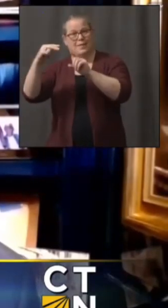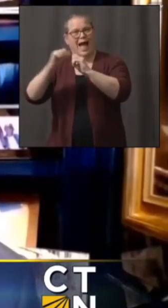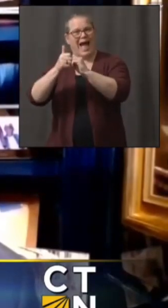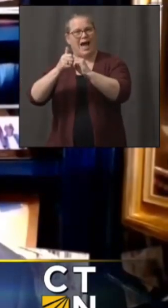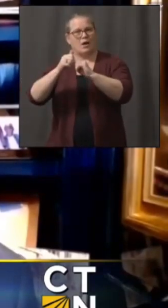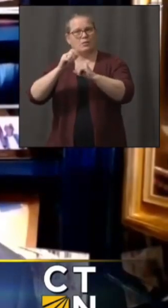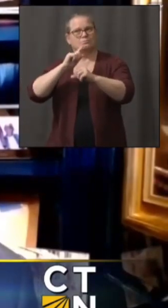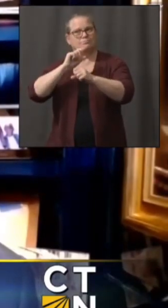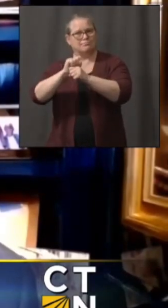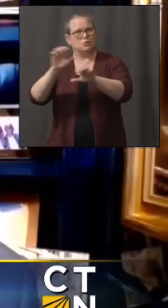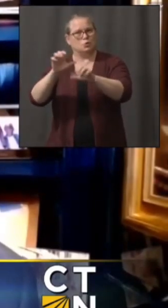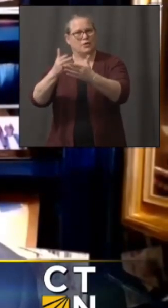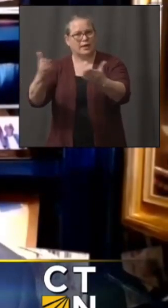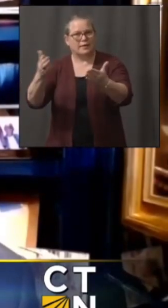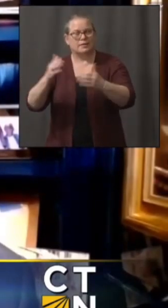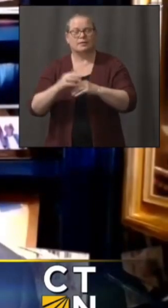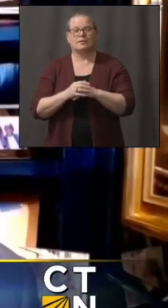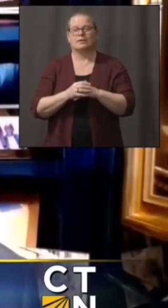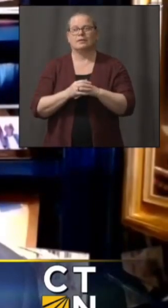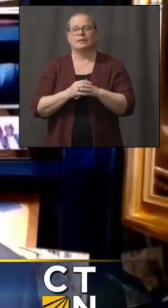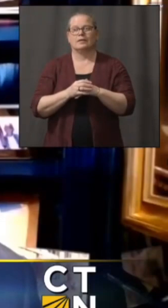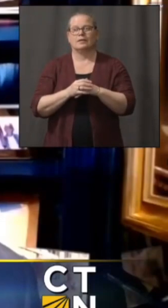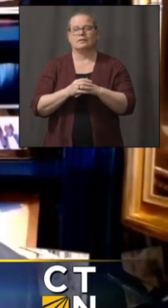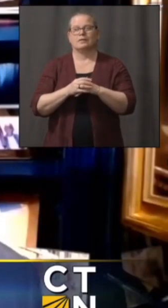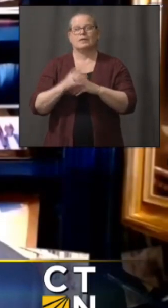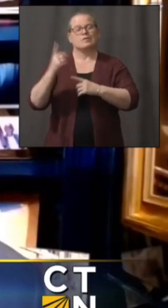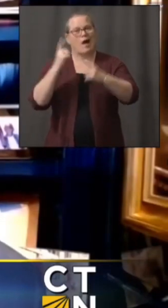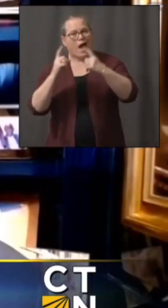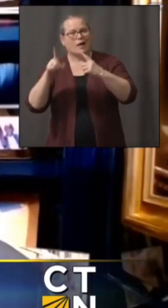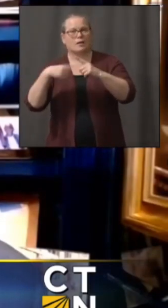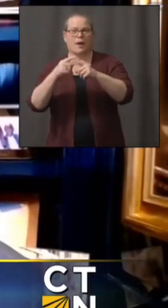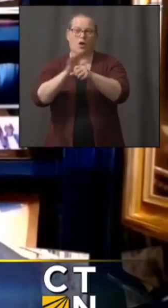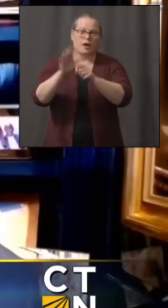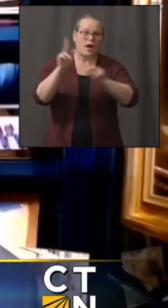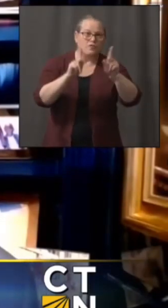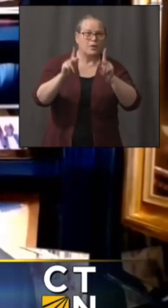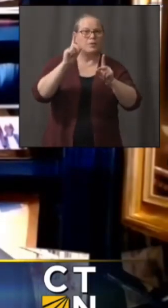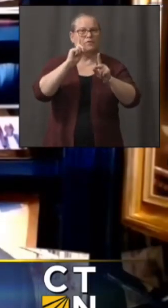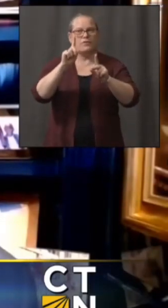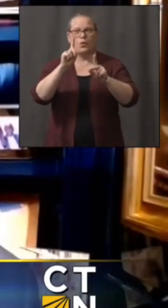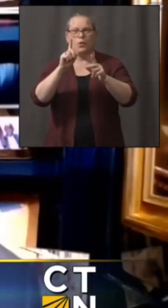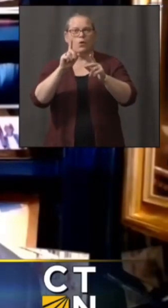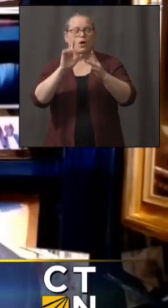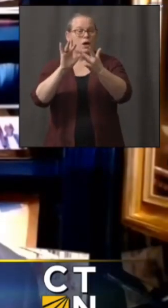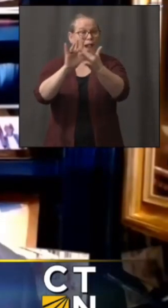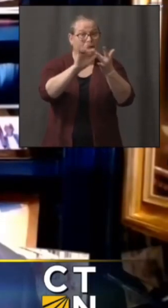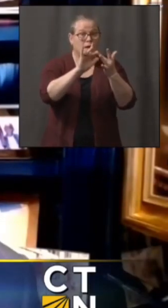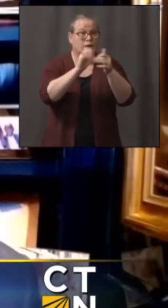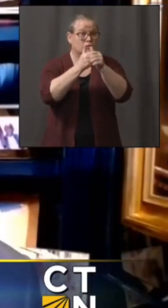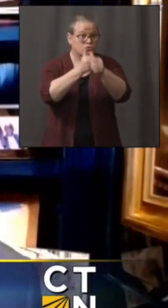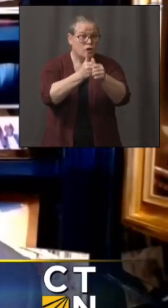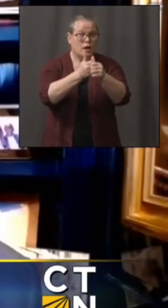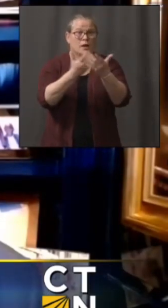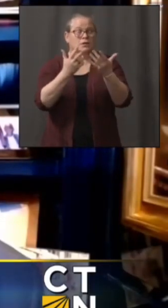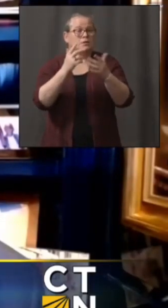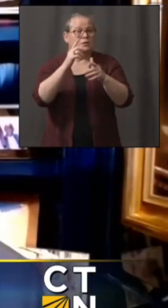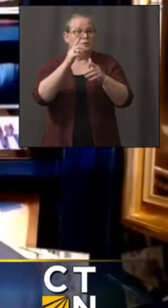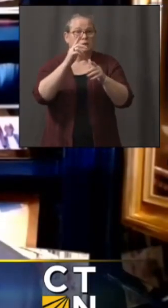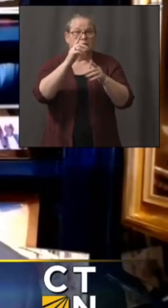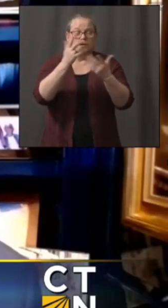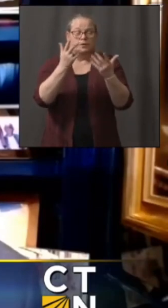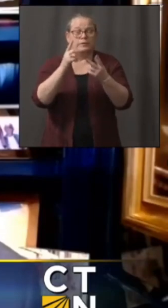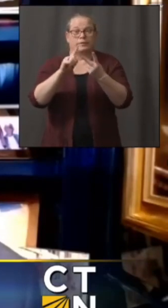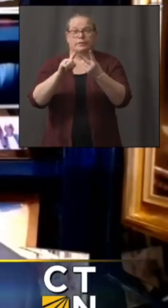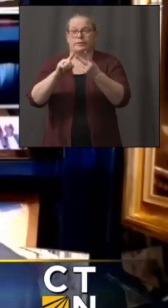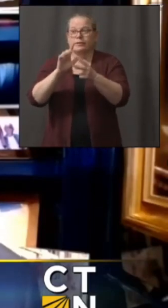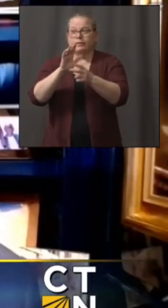questions about, do we have enough people for track and trace? Do we have enough people to do the additions and testing we've got to do? I know some schools are